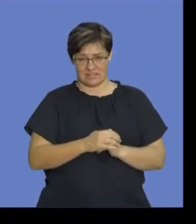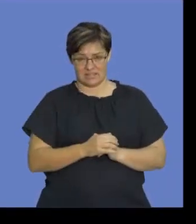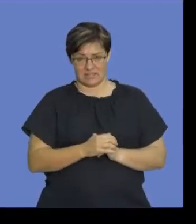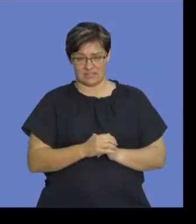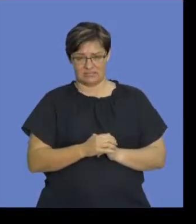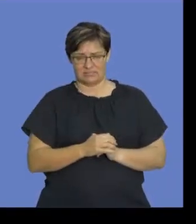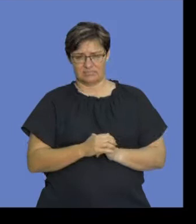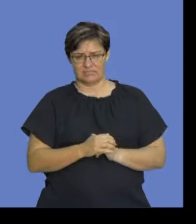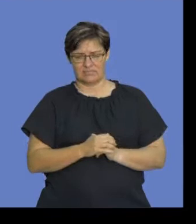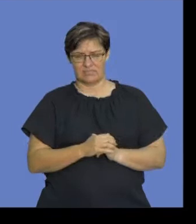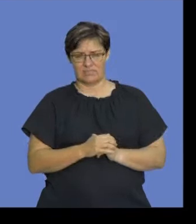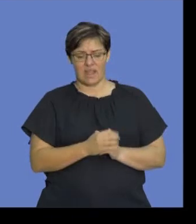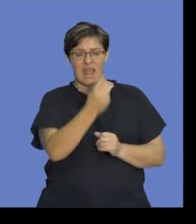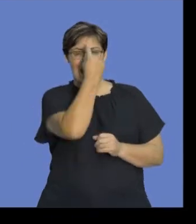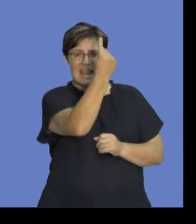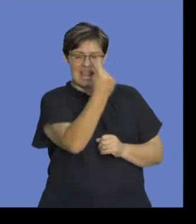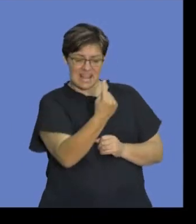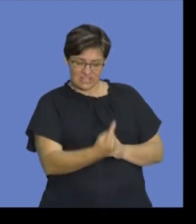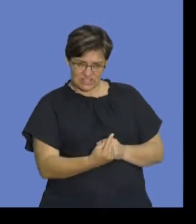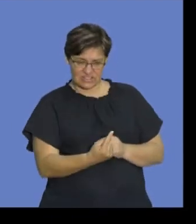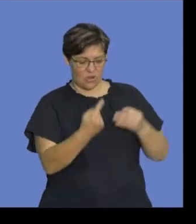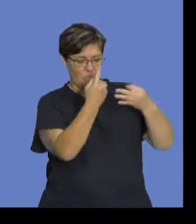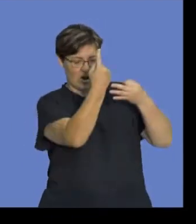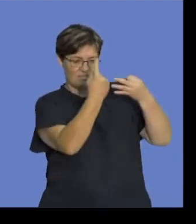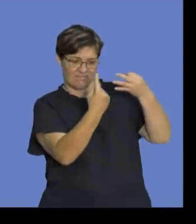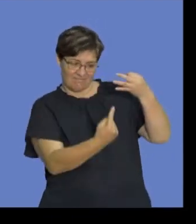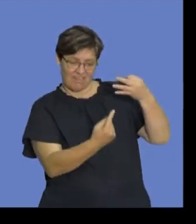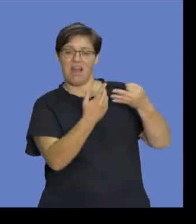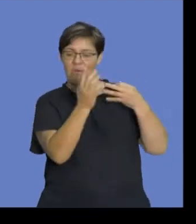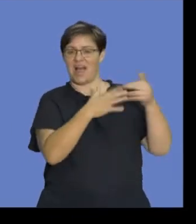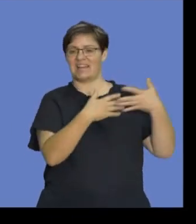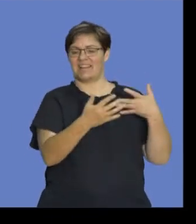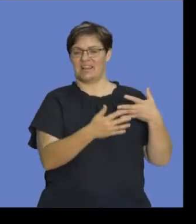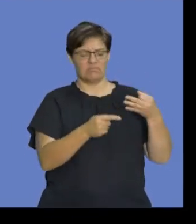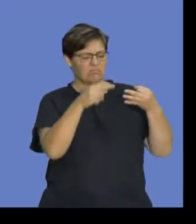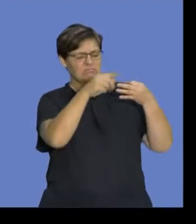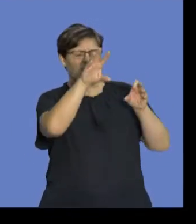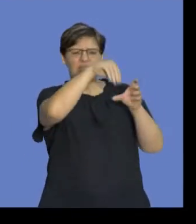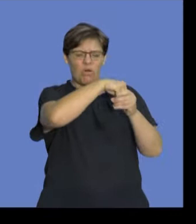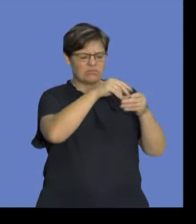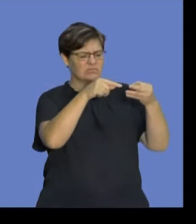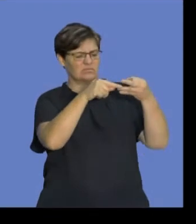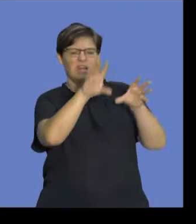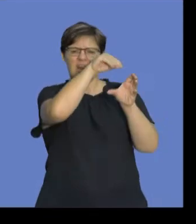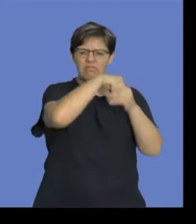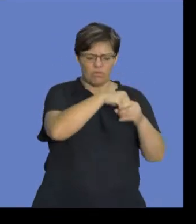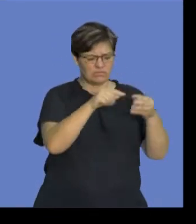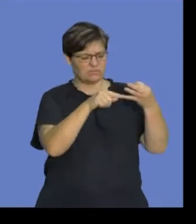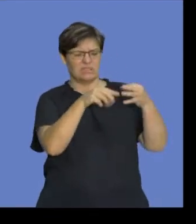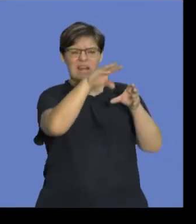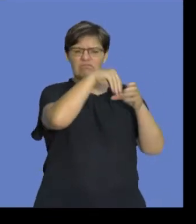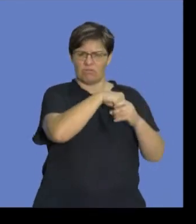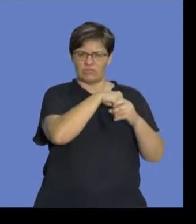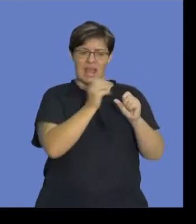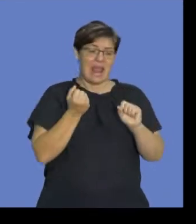we're going to be dealing with each of these components so that you can see what goes into this, how does it impact on